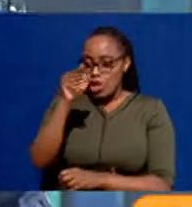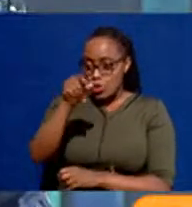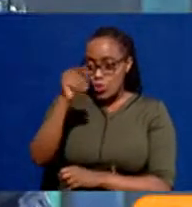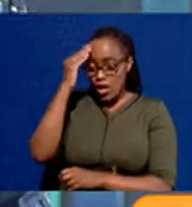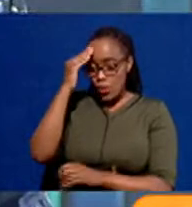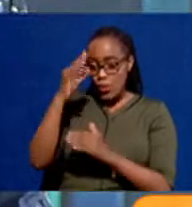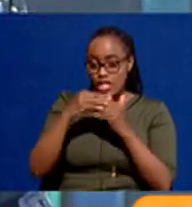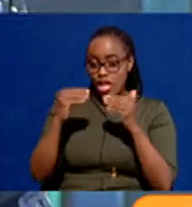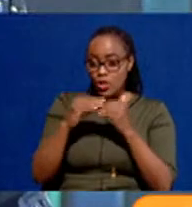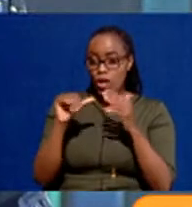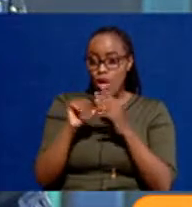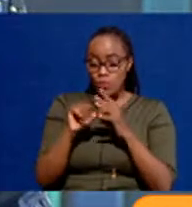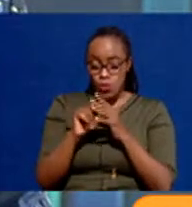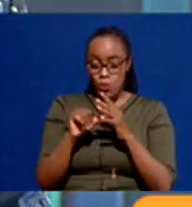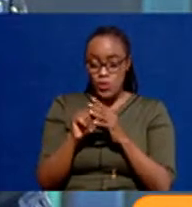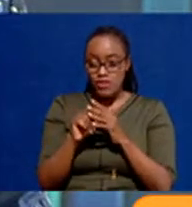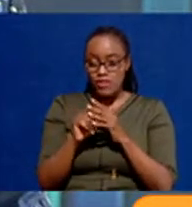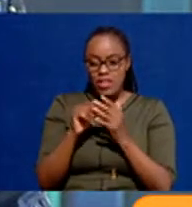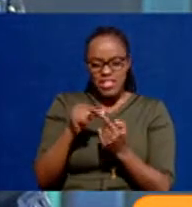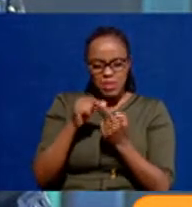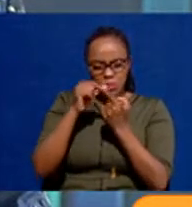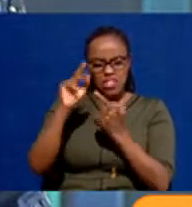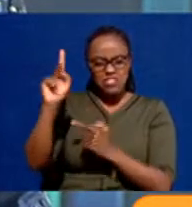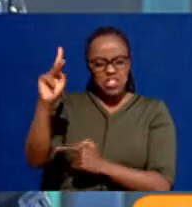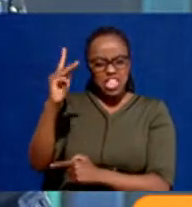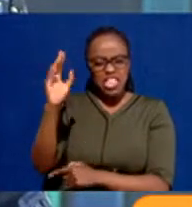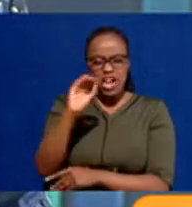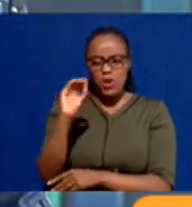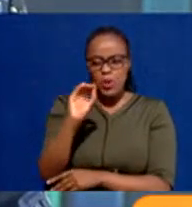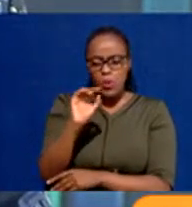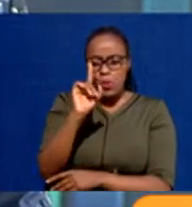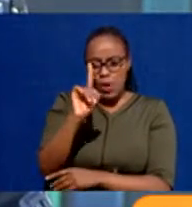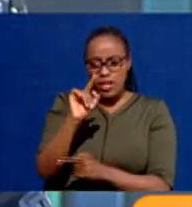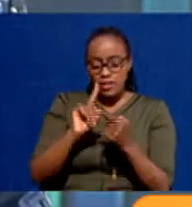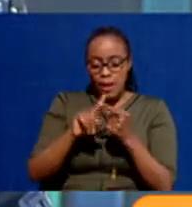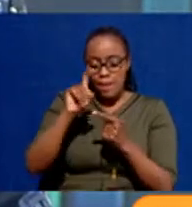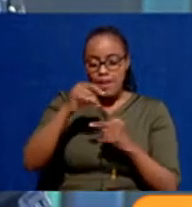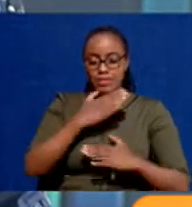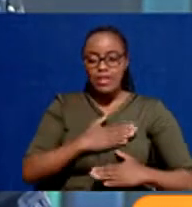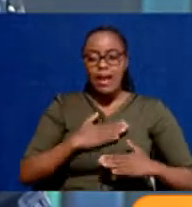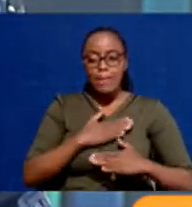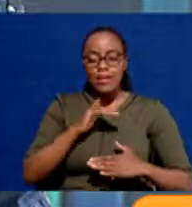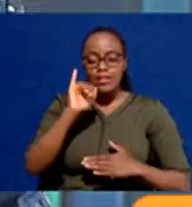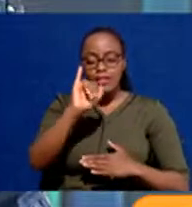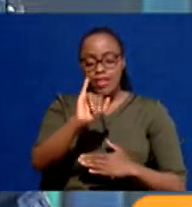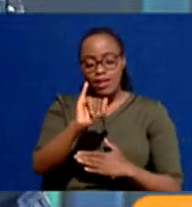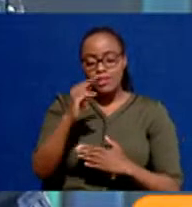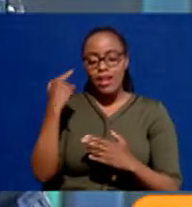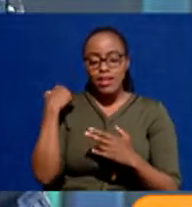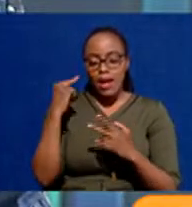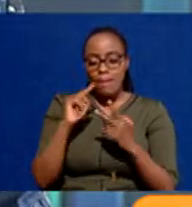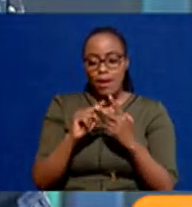The dollar situation is not unique to Kenya. So that's one thing first we have to appreciate. And